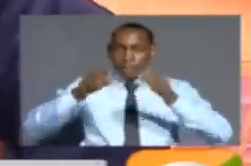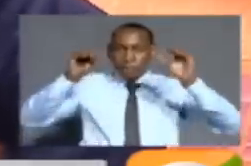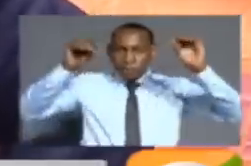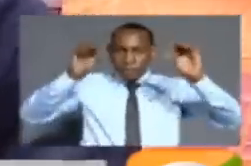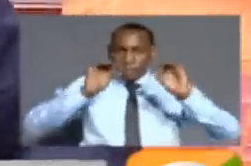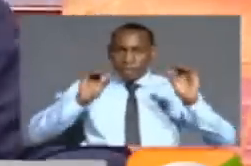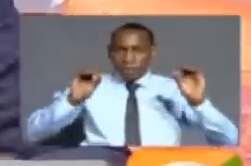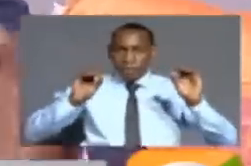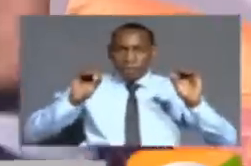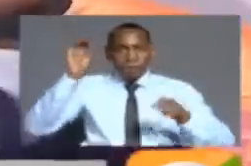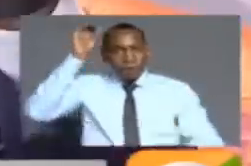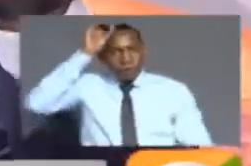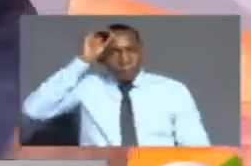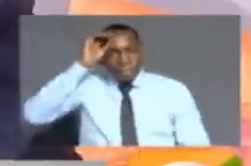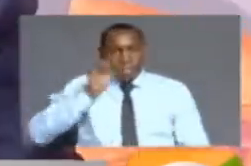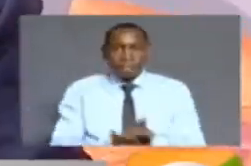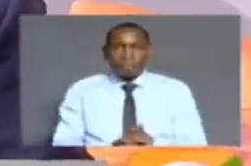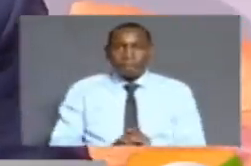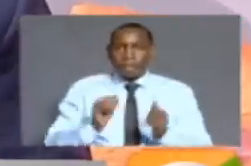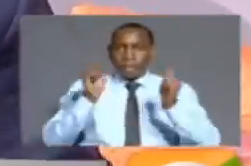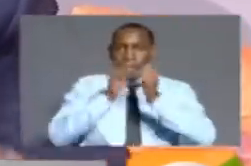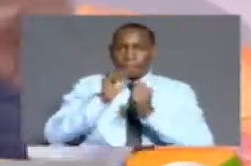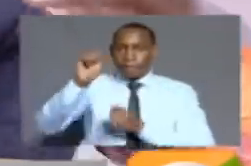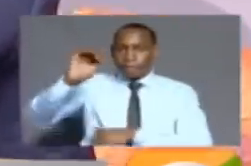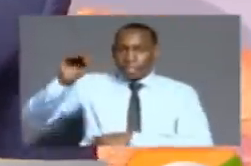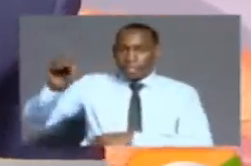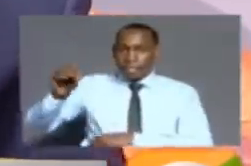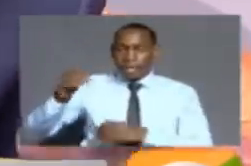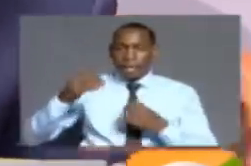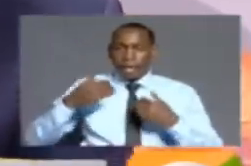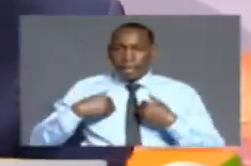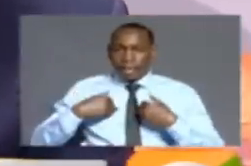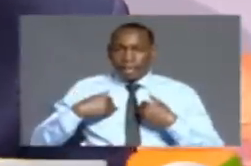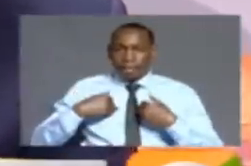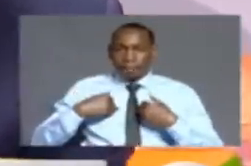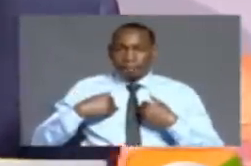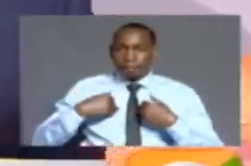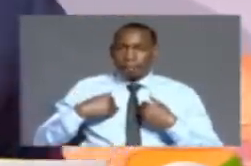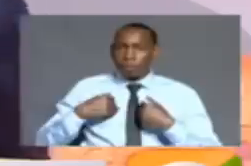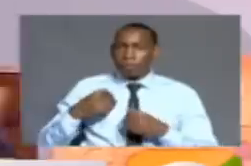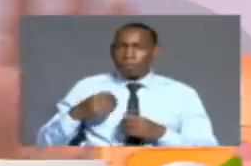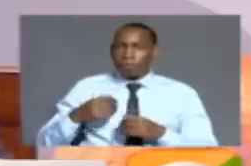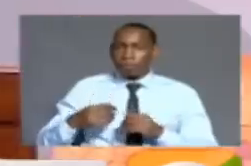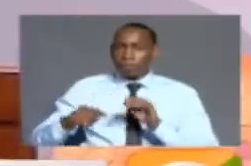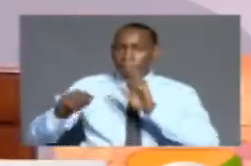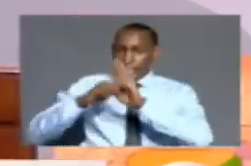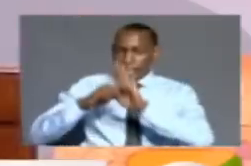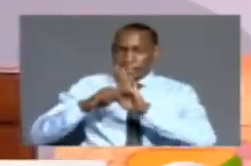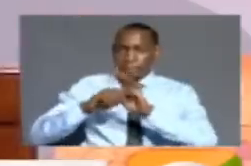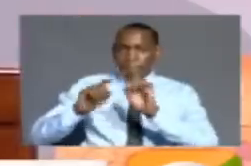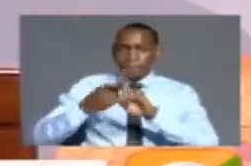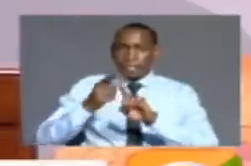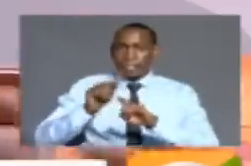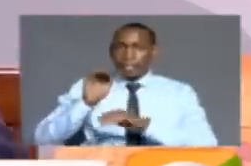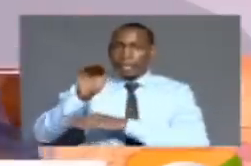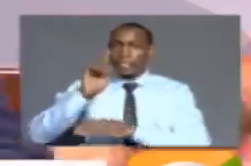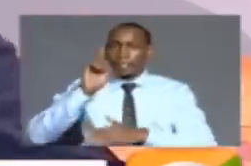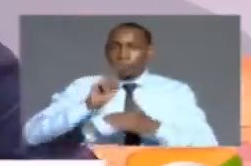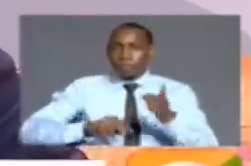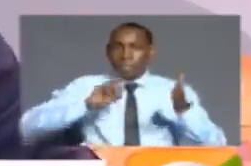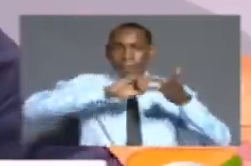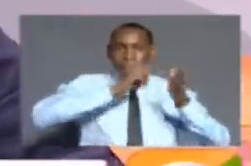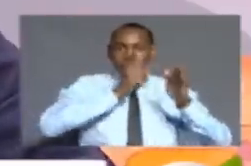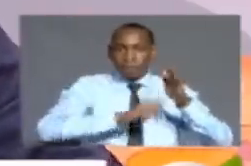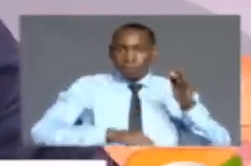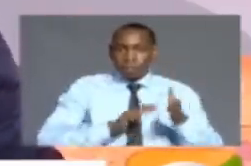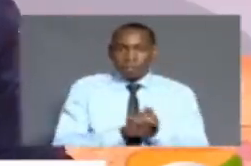opinion. 15 counties got a disclaimer and adverse. So the first thing you ask yourself, Jeff, is that what does it mean to